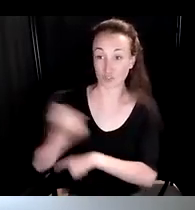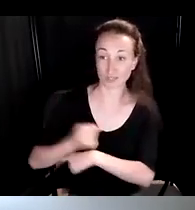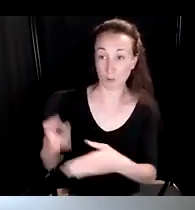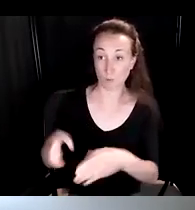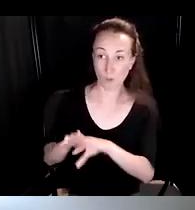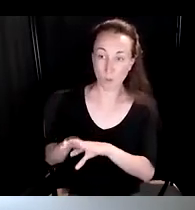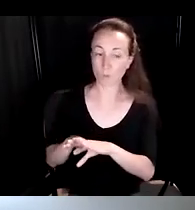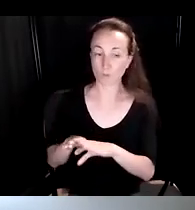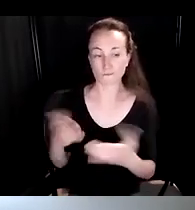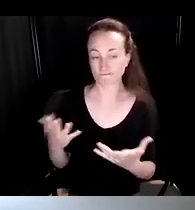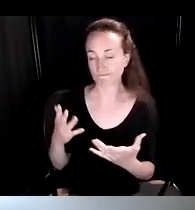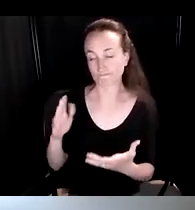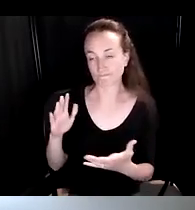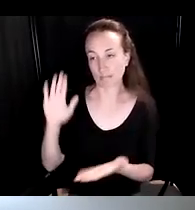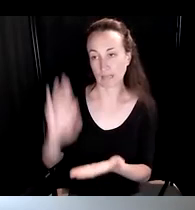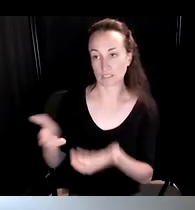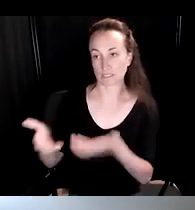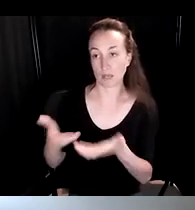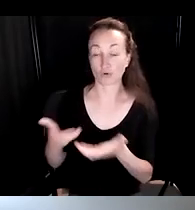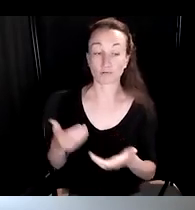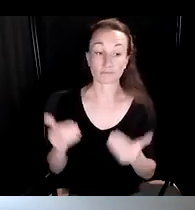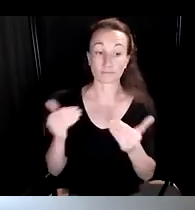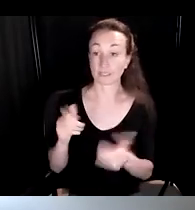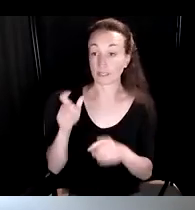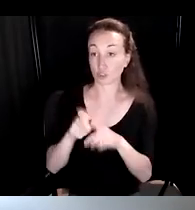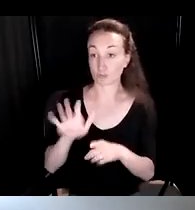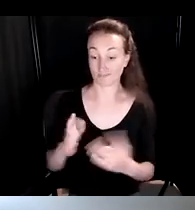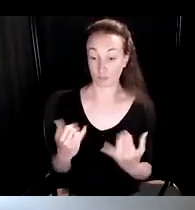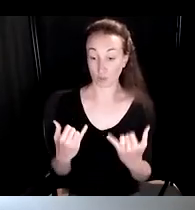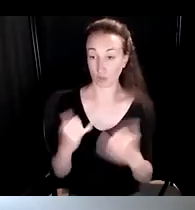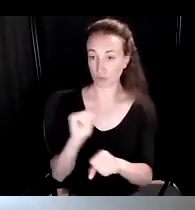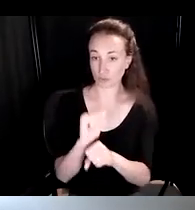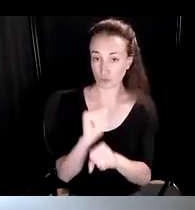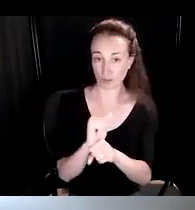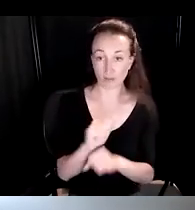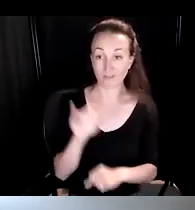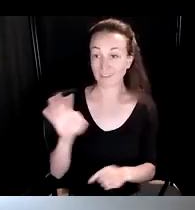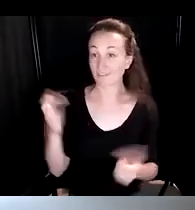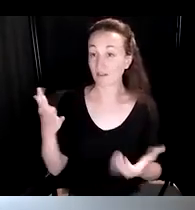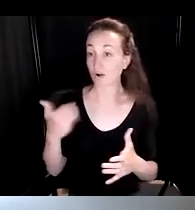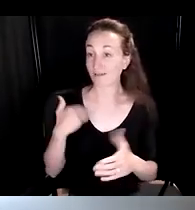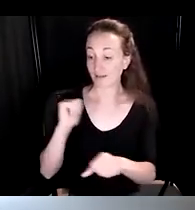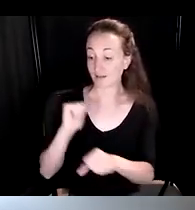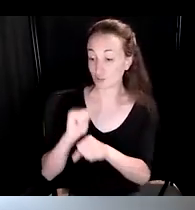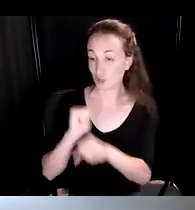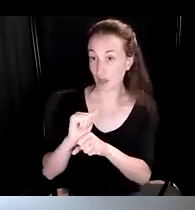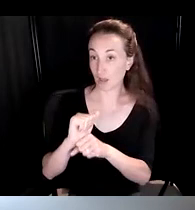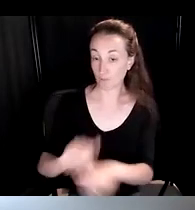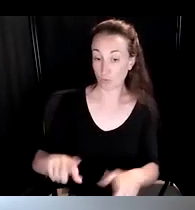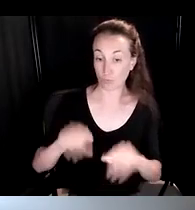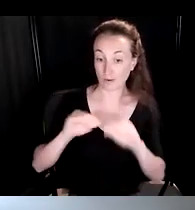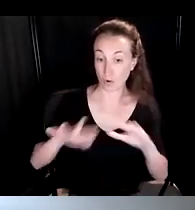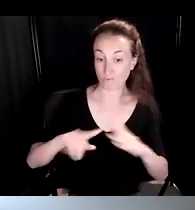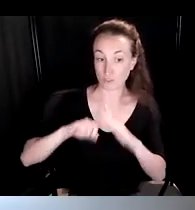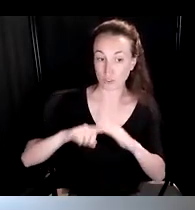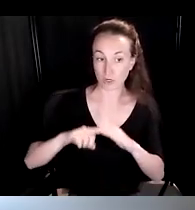hiring new people. And then in terms of their current job, if they already had a job once COVID started, a lot of people reported actually